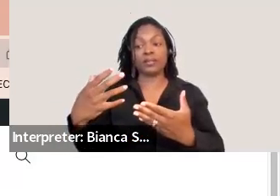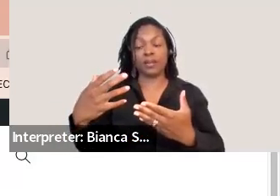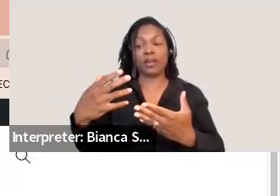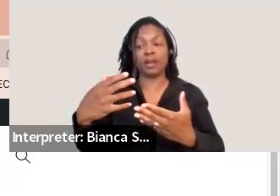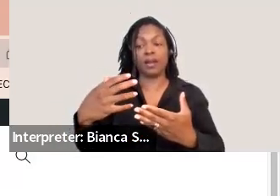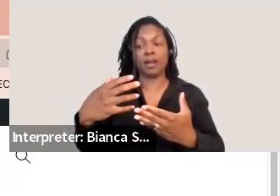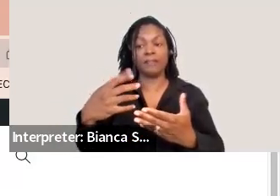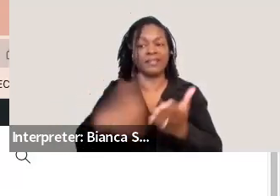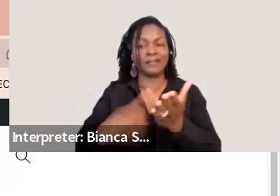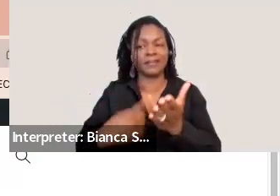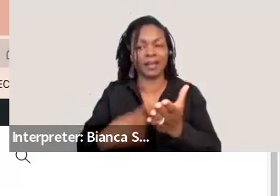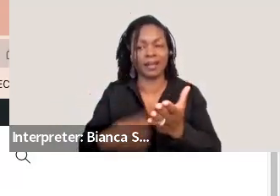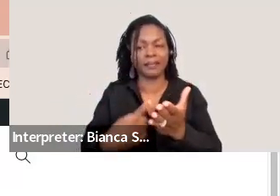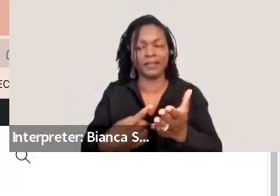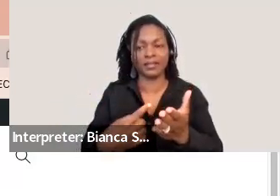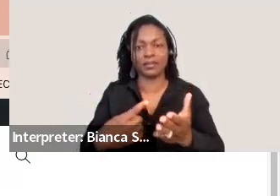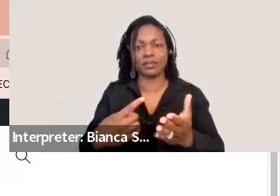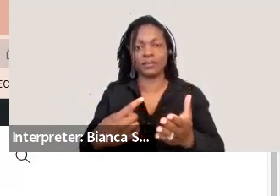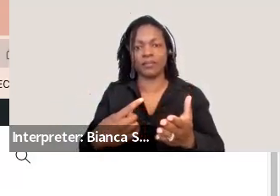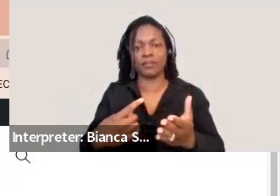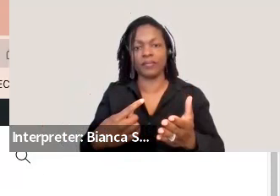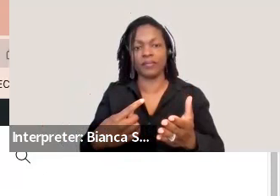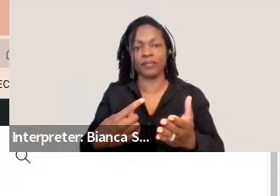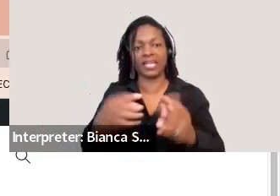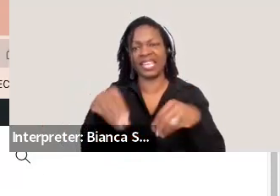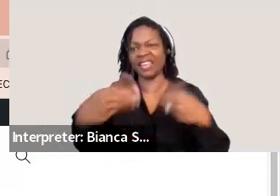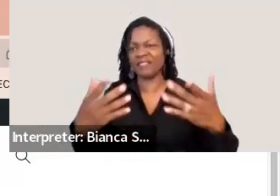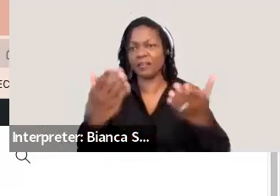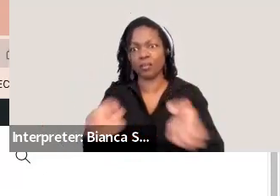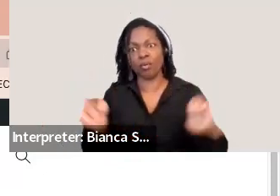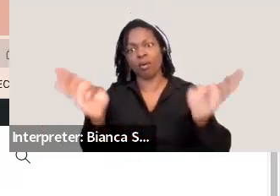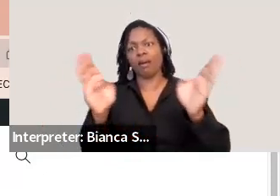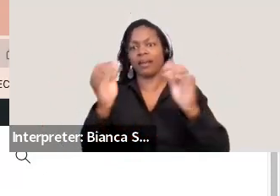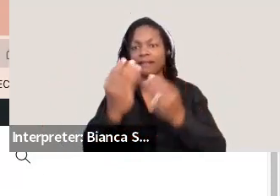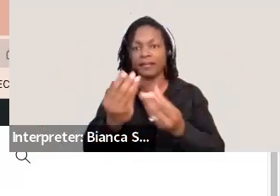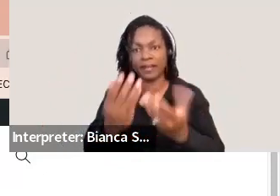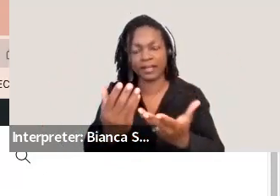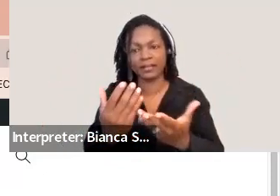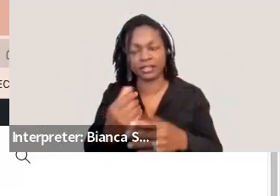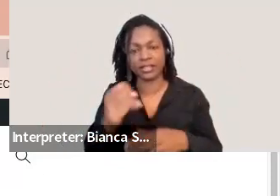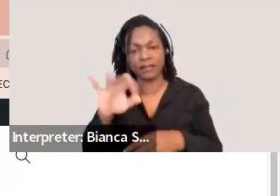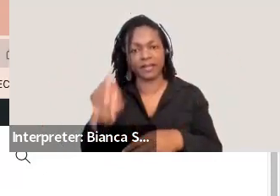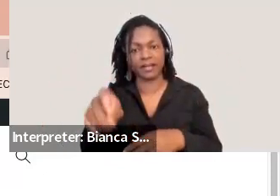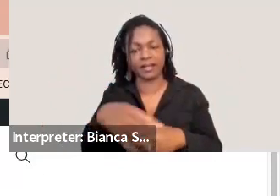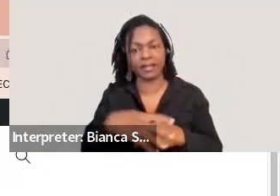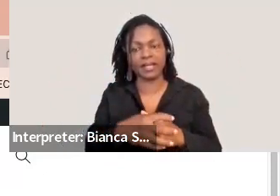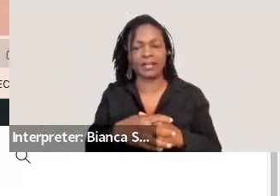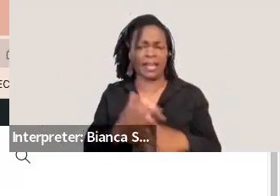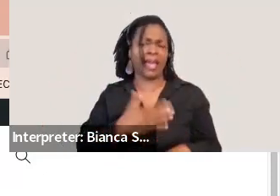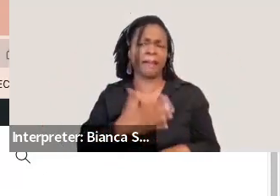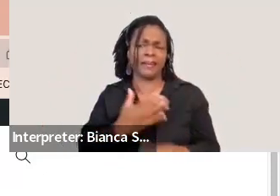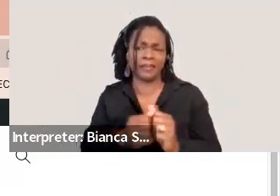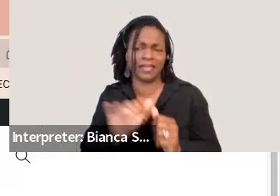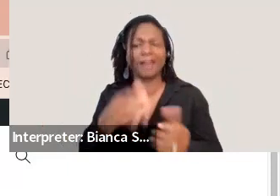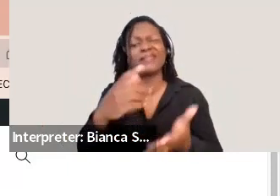Sometimes we can give them kind of broad information, and that's what they need, and they're happy with that. But sometimes they do need